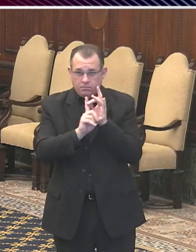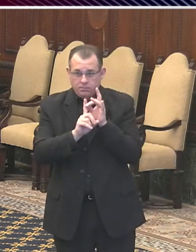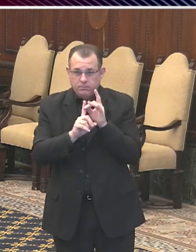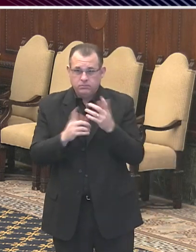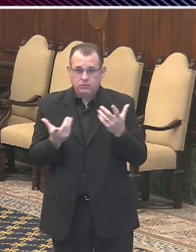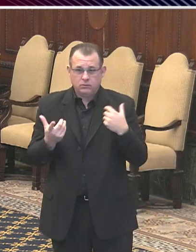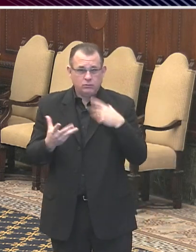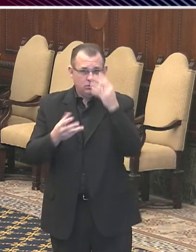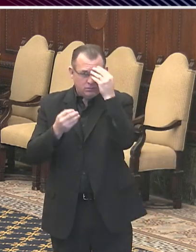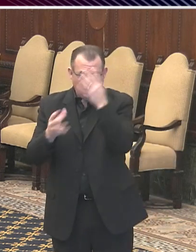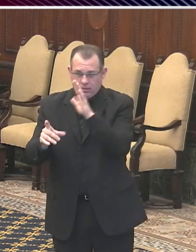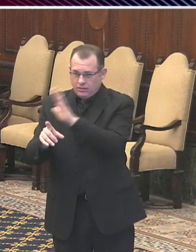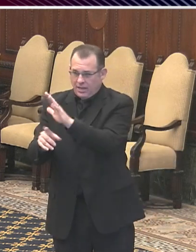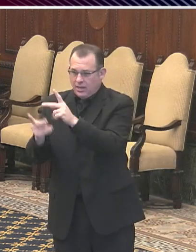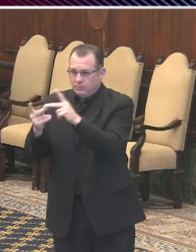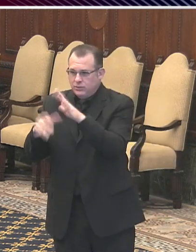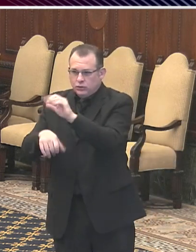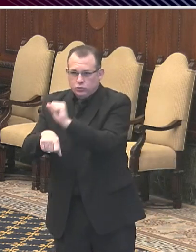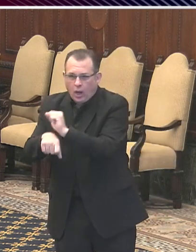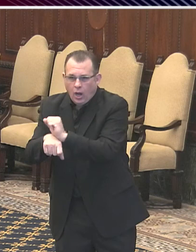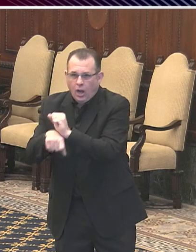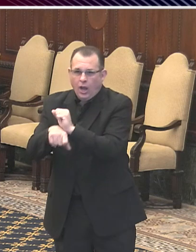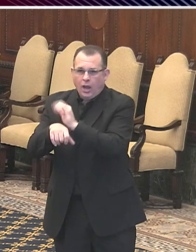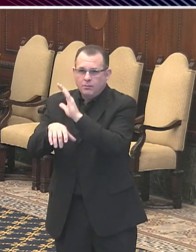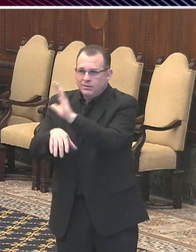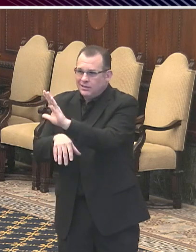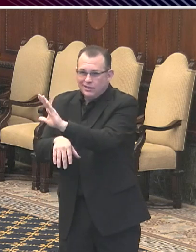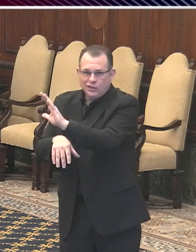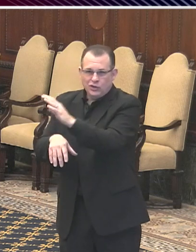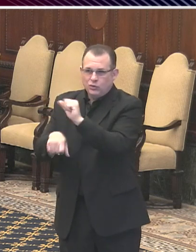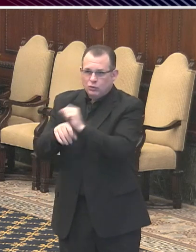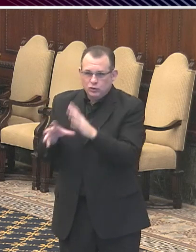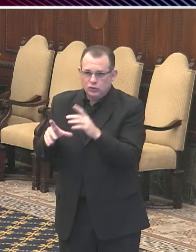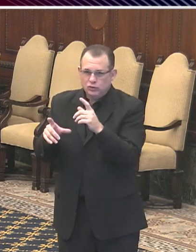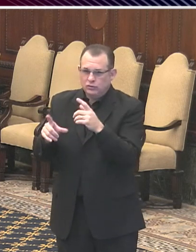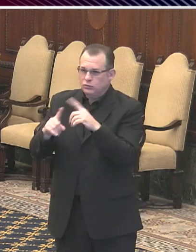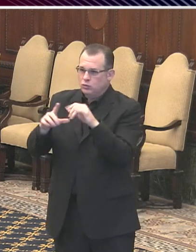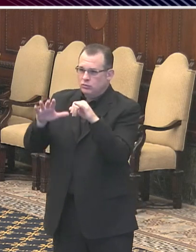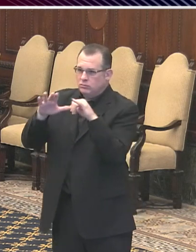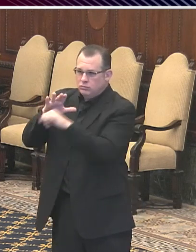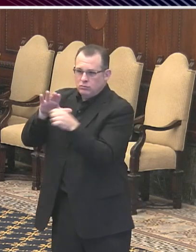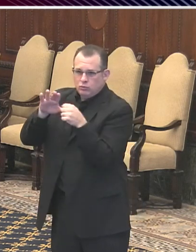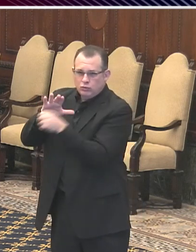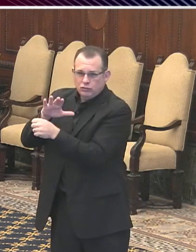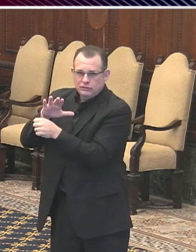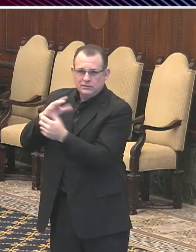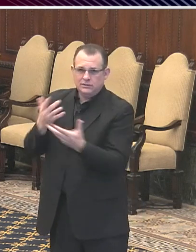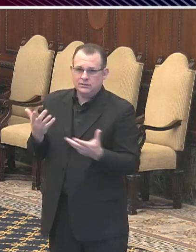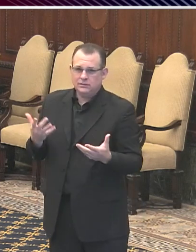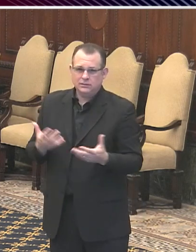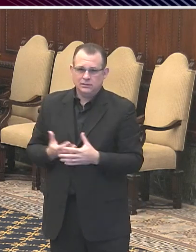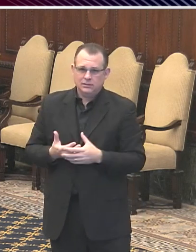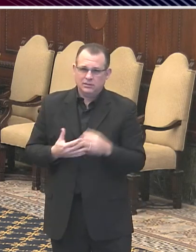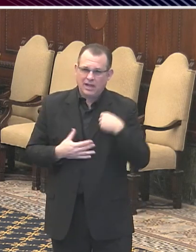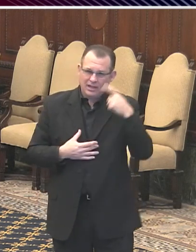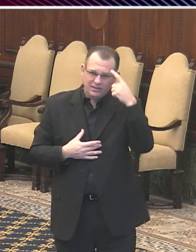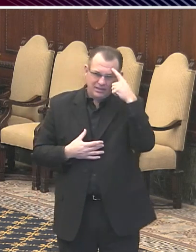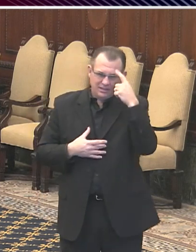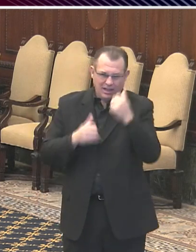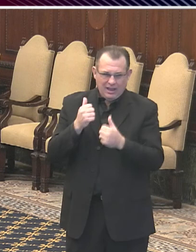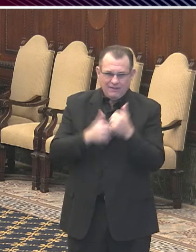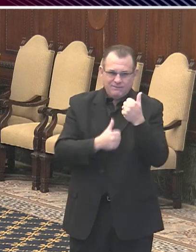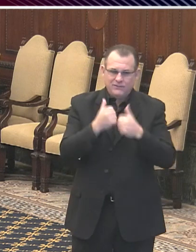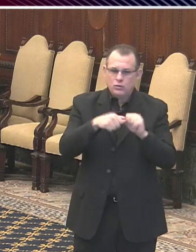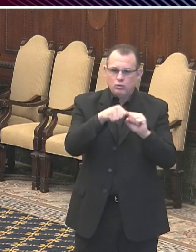work, their supervisors, their coworkers should they need to quarantine, and every work site is